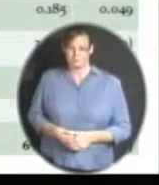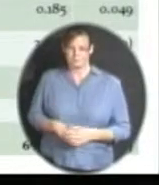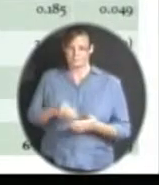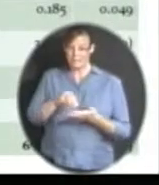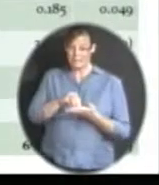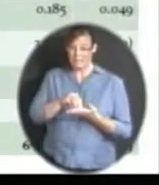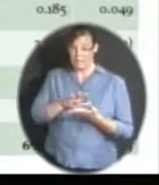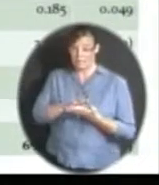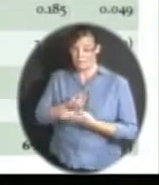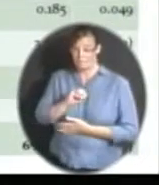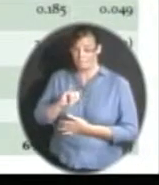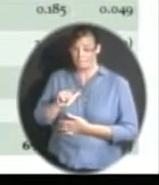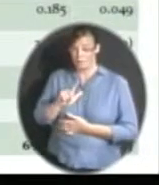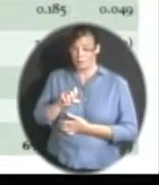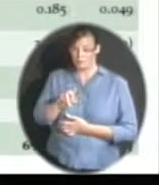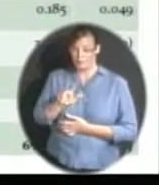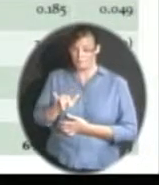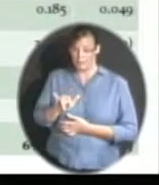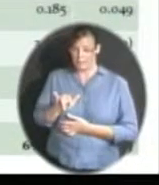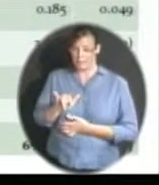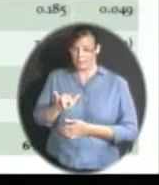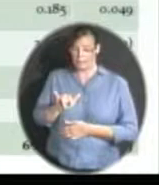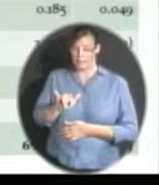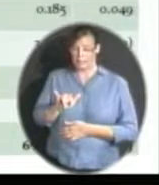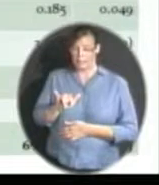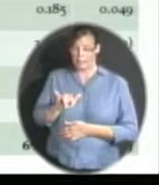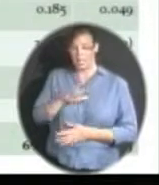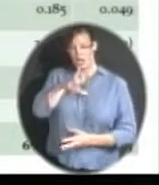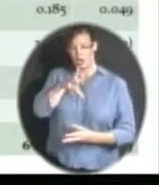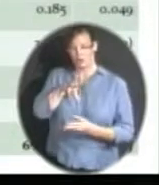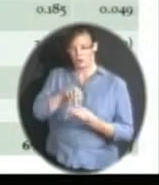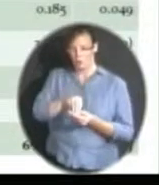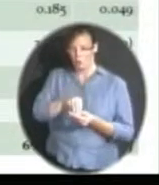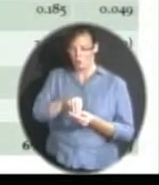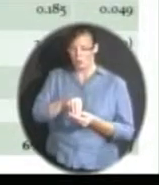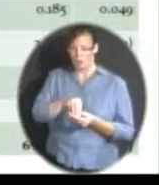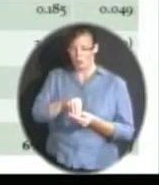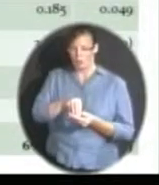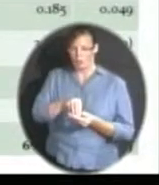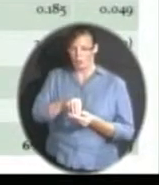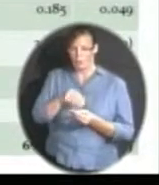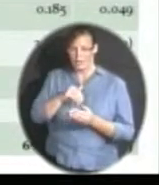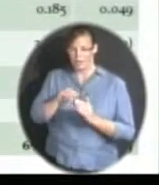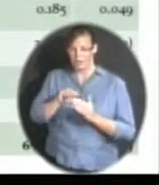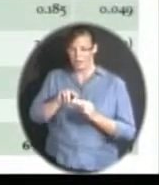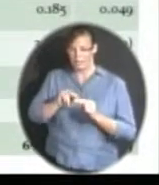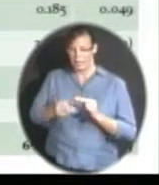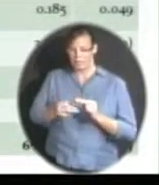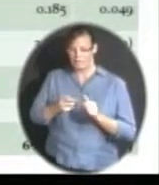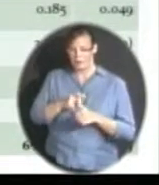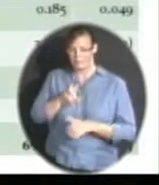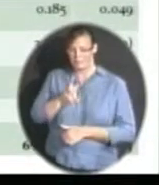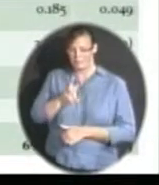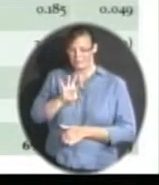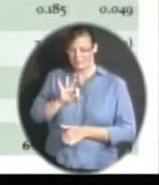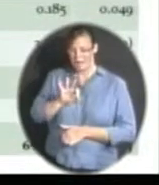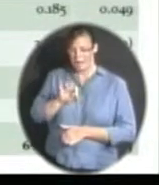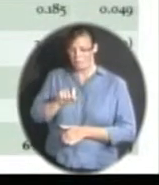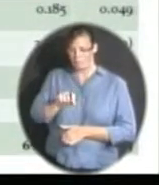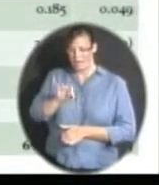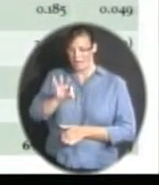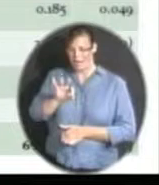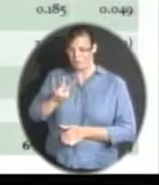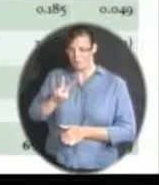on the mill levies are as follows. In total, though, we are actually decreasing from 69.924 to